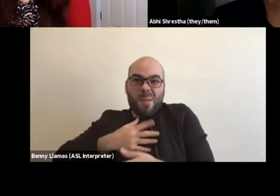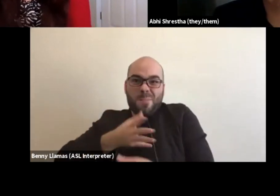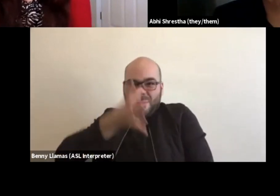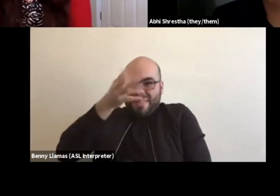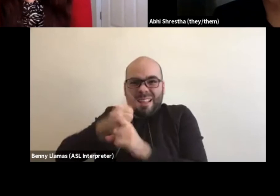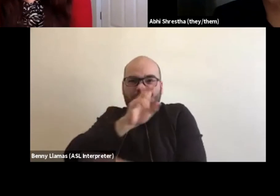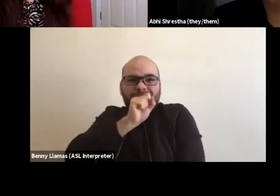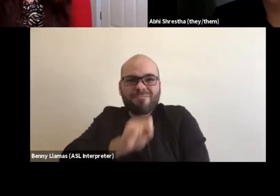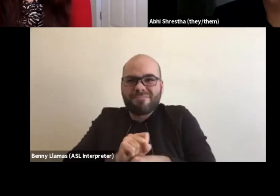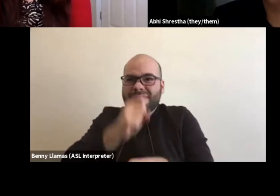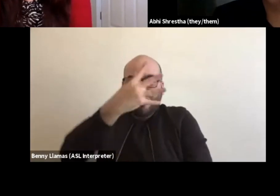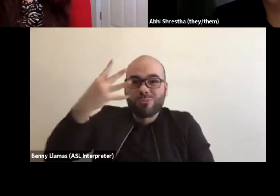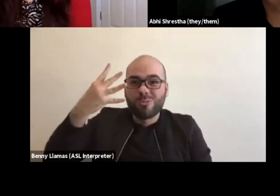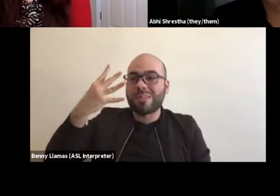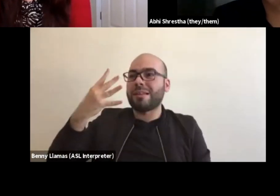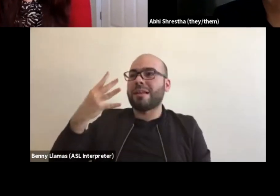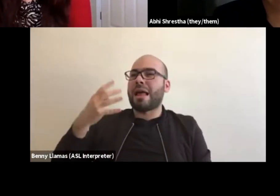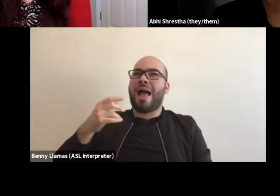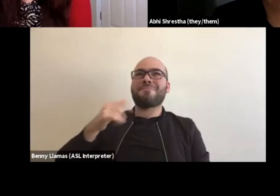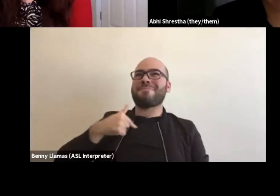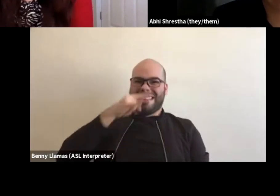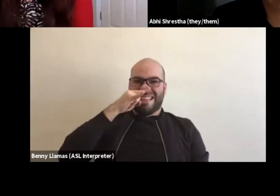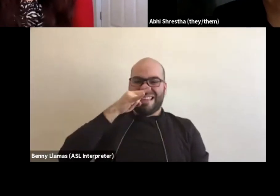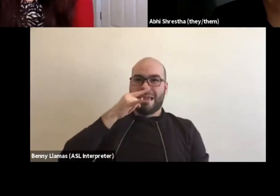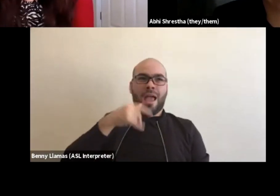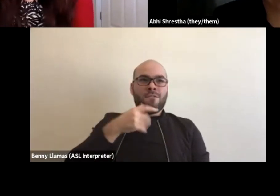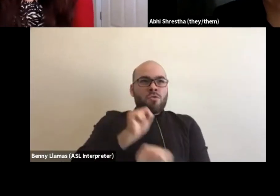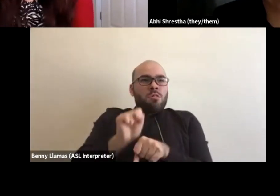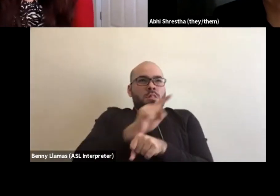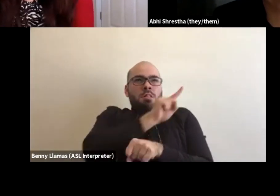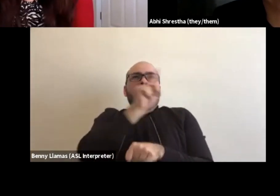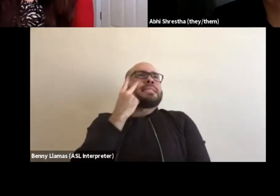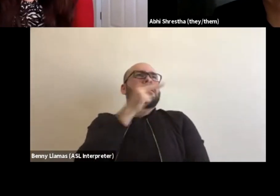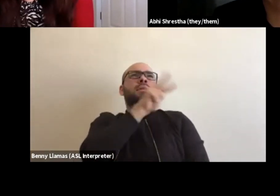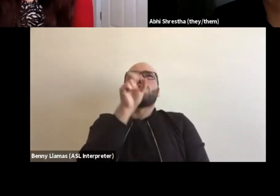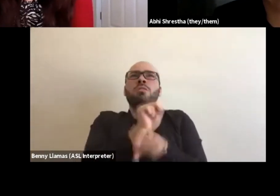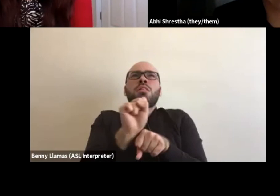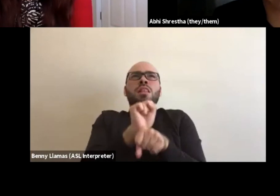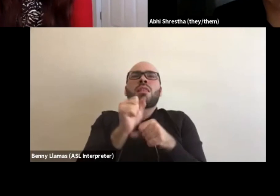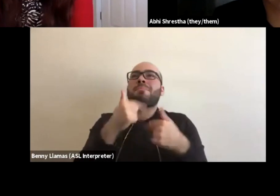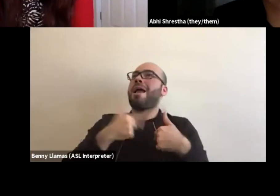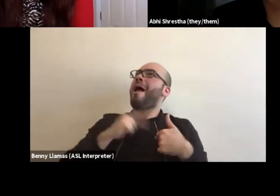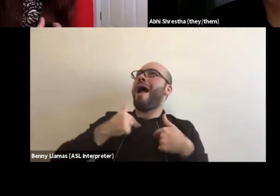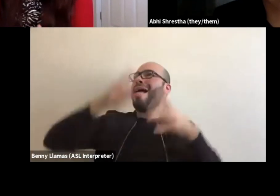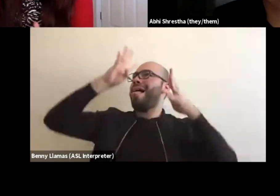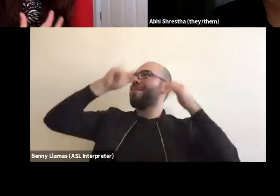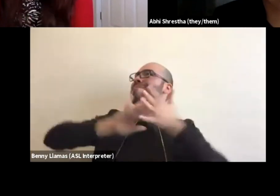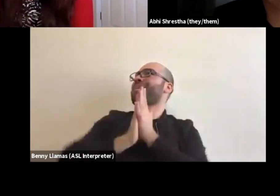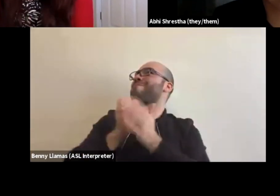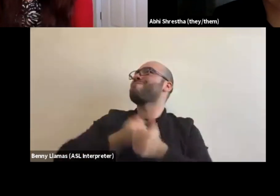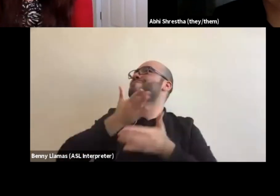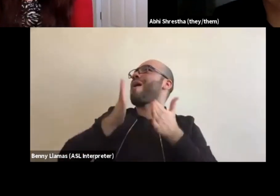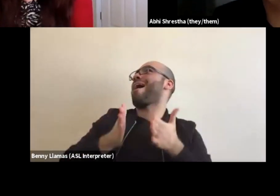a famous poet, like that's kind of ridiculous. So I don't know. I've been always